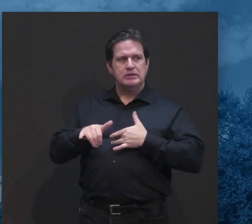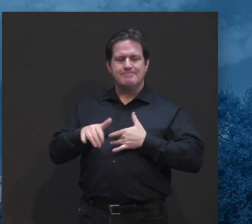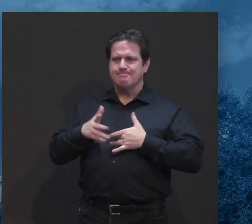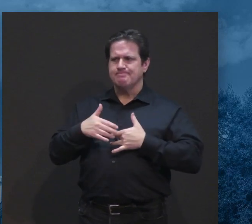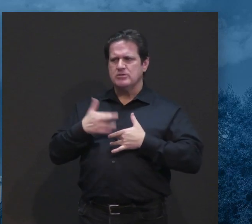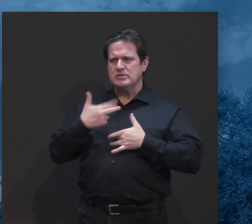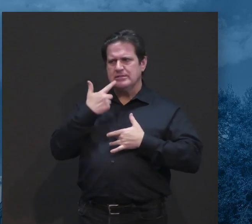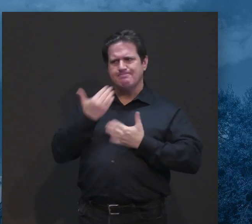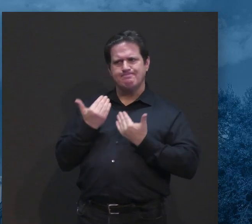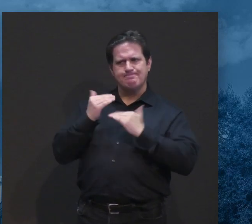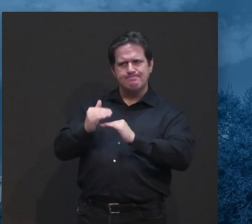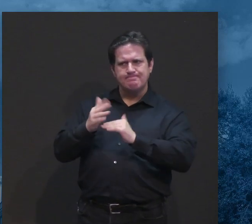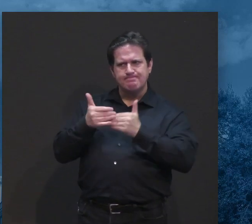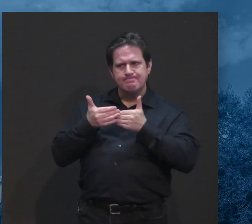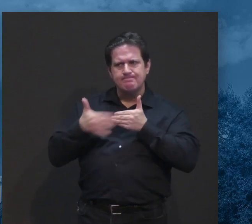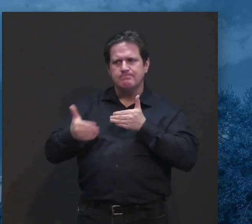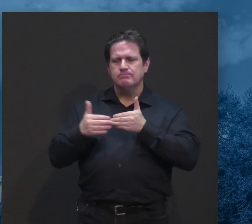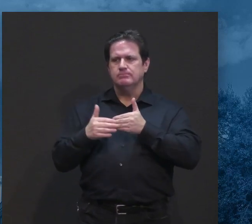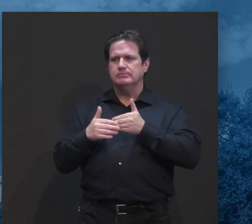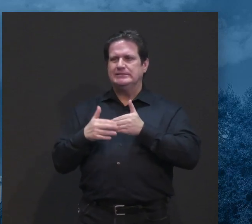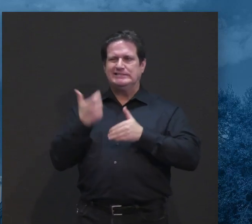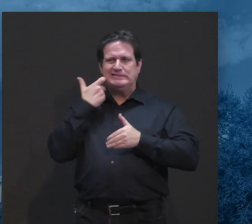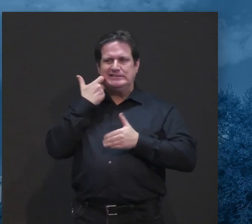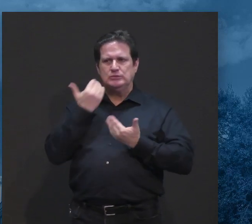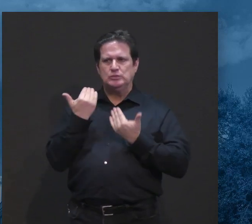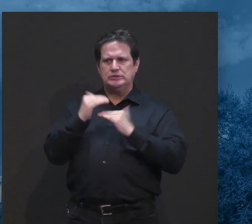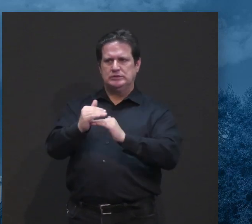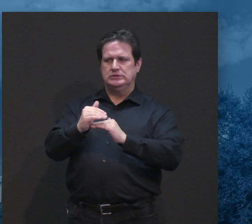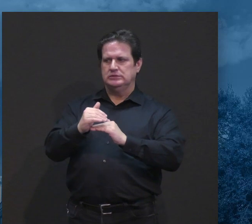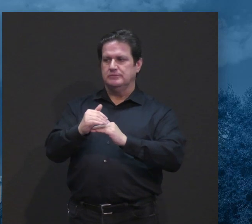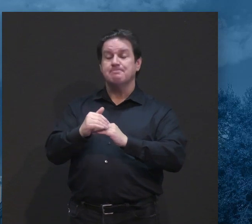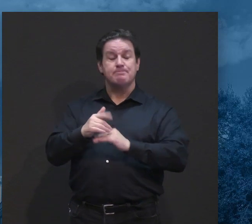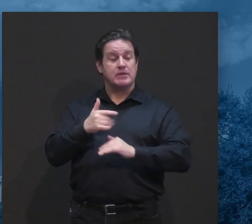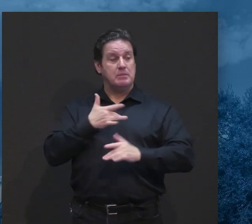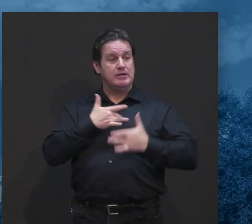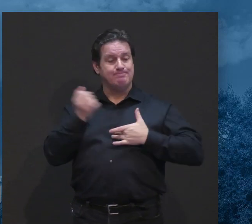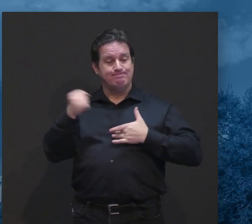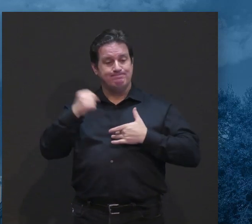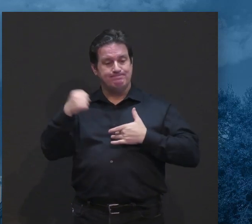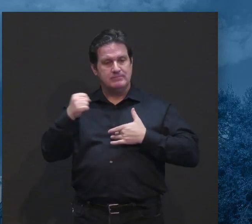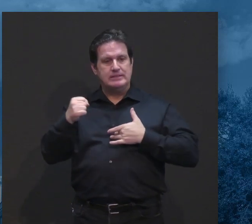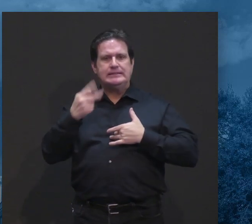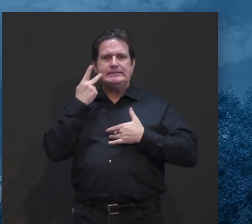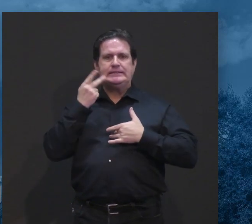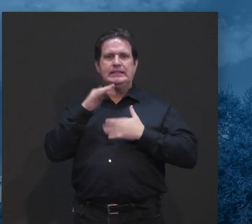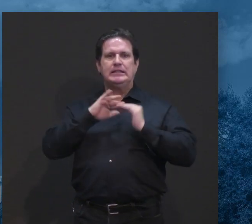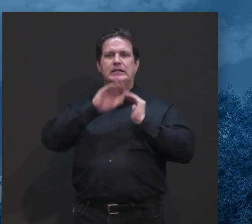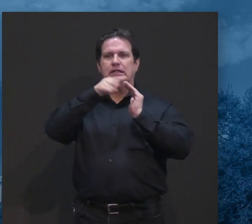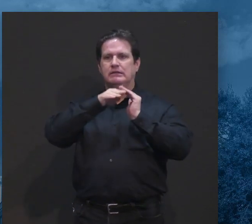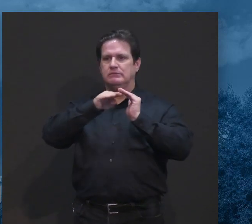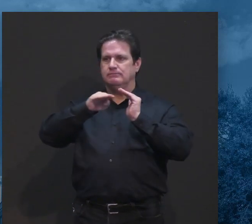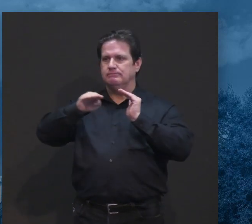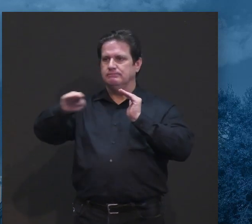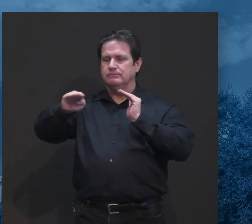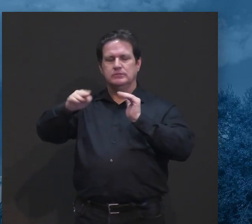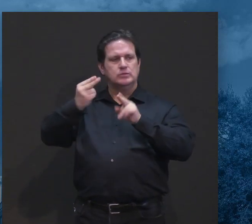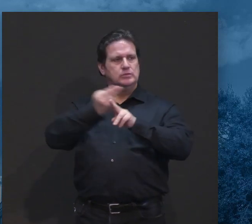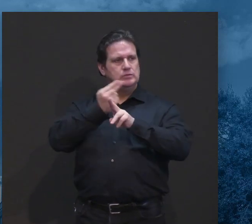been what you based the most recent restrictions off of. It is a concern. We need to see a flattening of the curve, to use